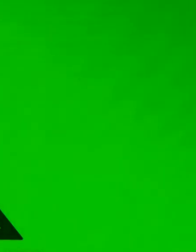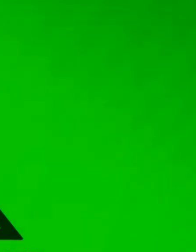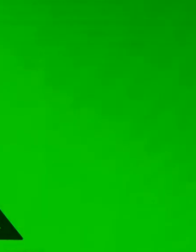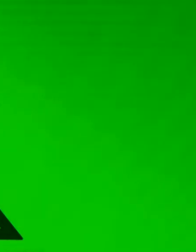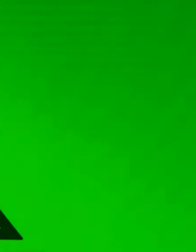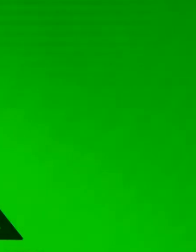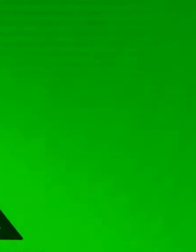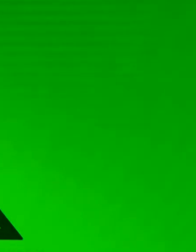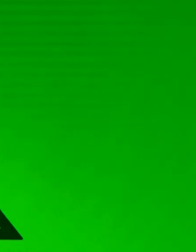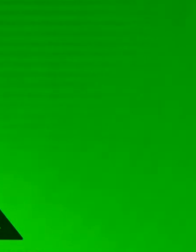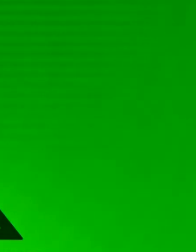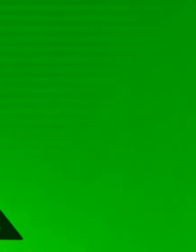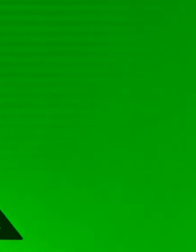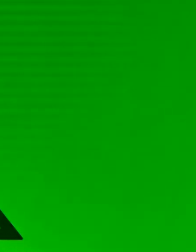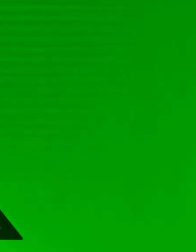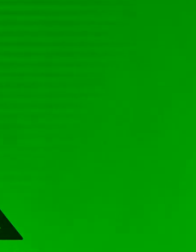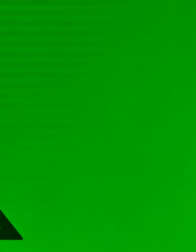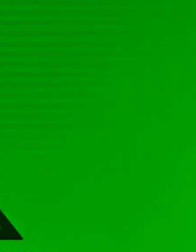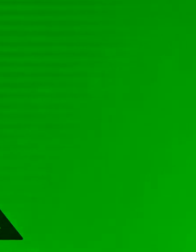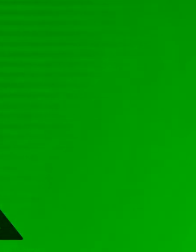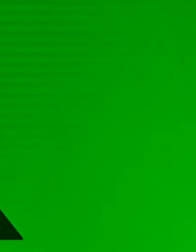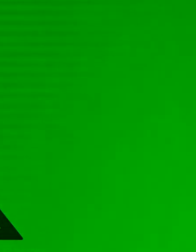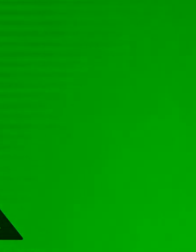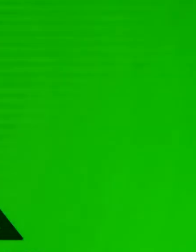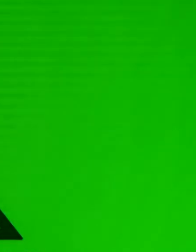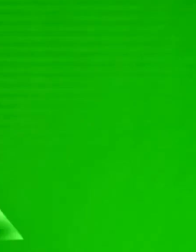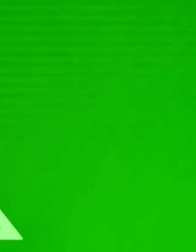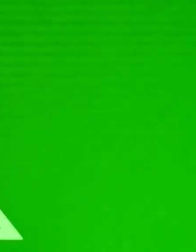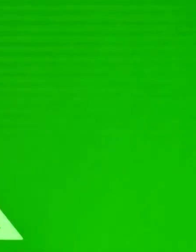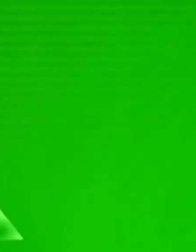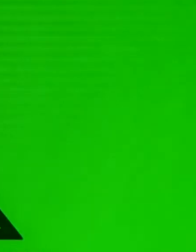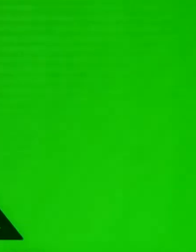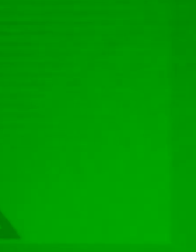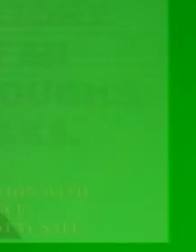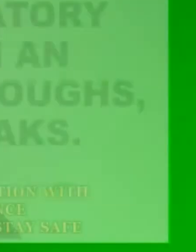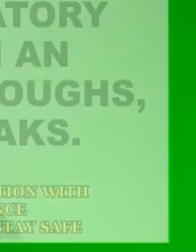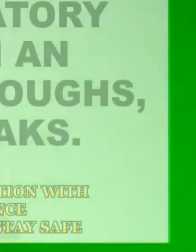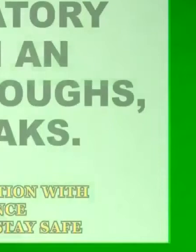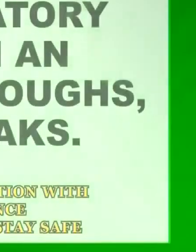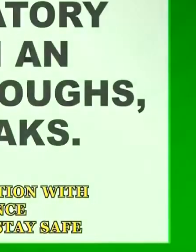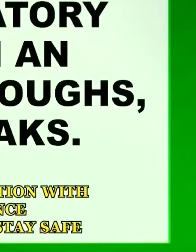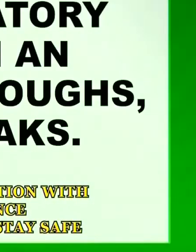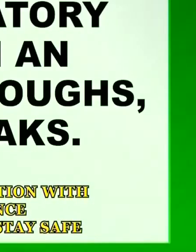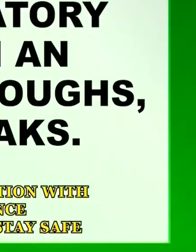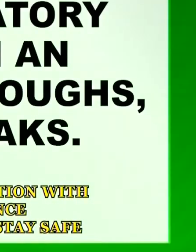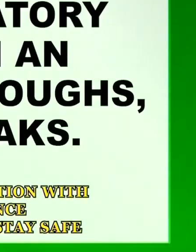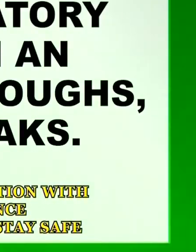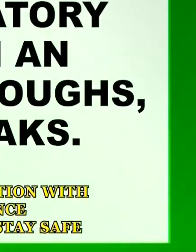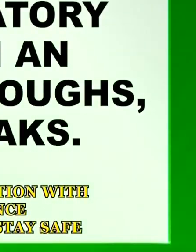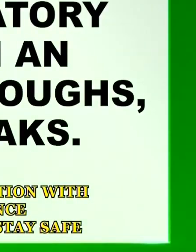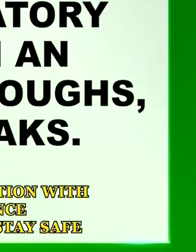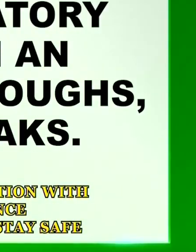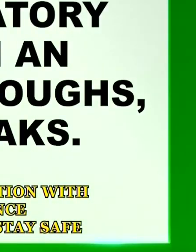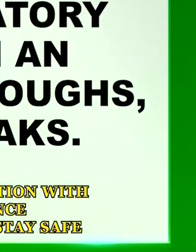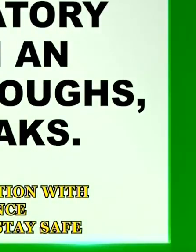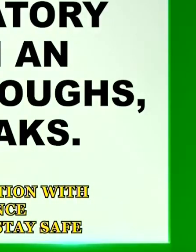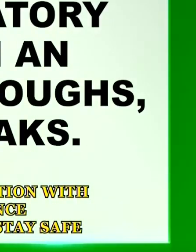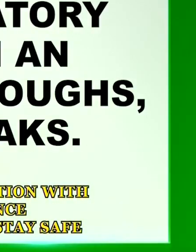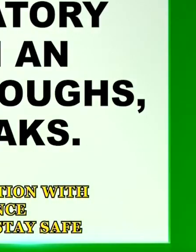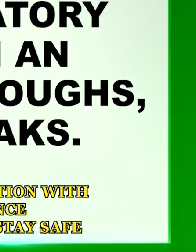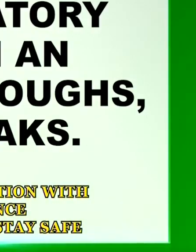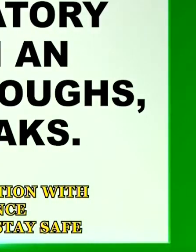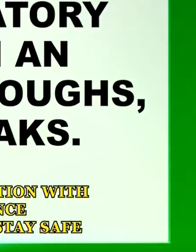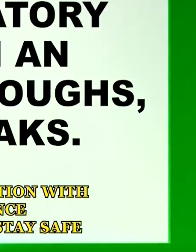General Insurance Company Limited. Insurance the way you want it to be. COVID-19 is spread through